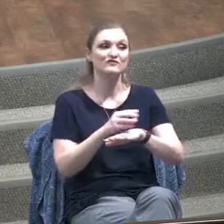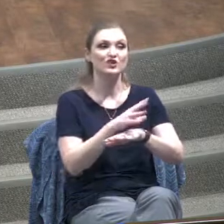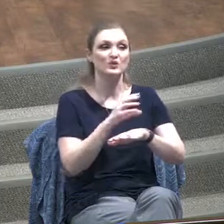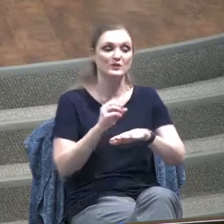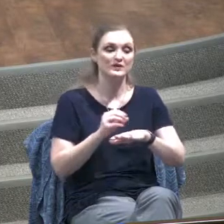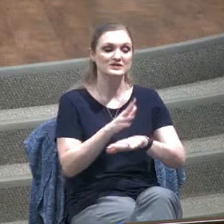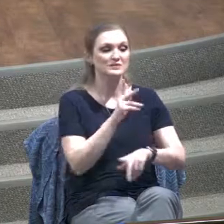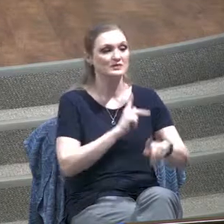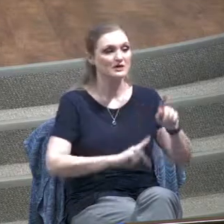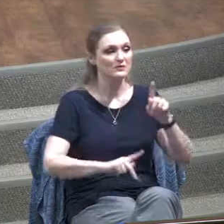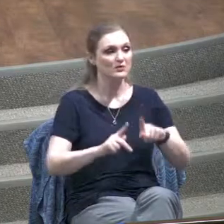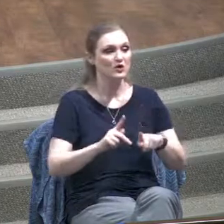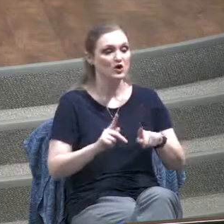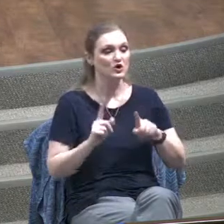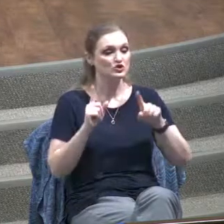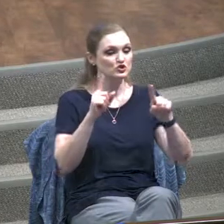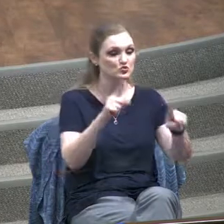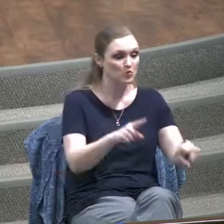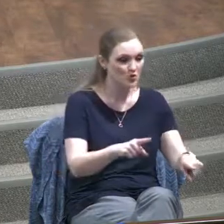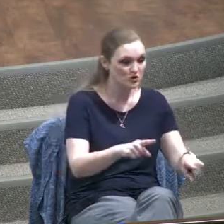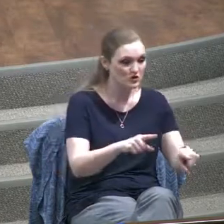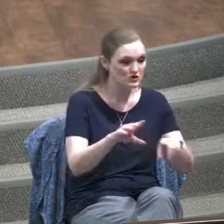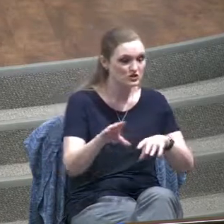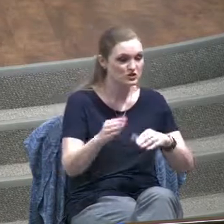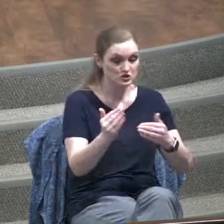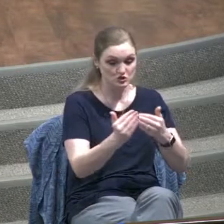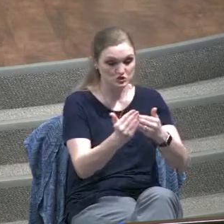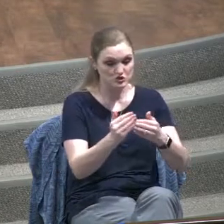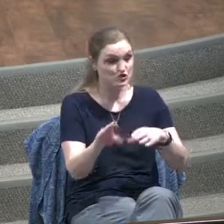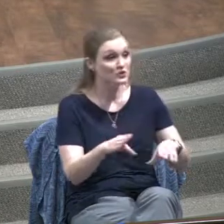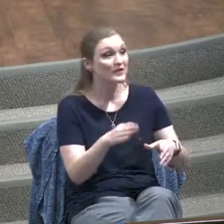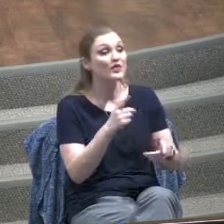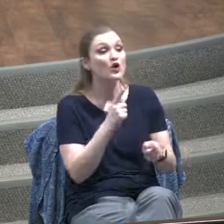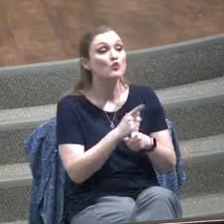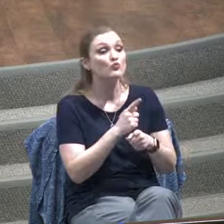people toward doing what's right.